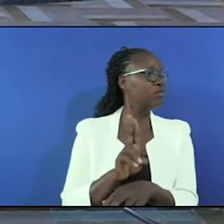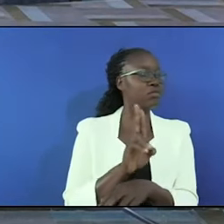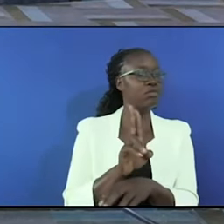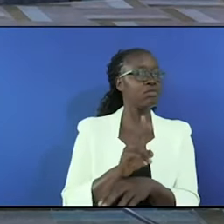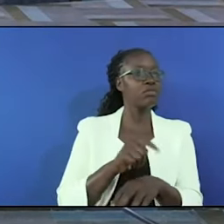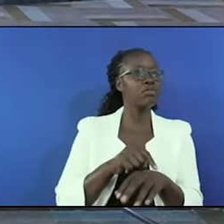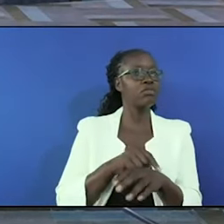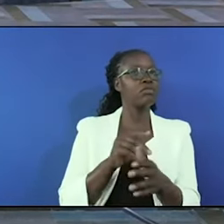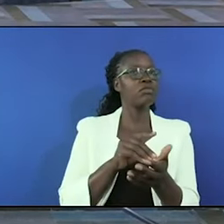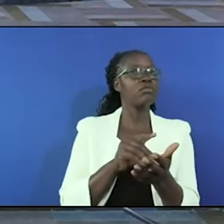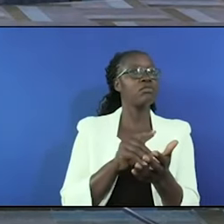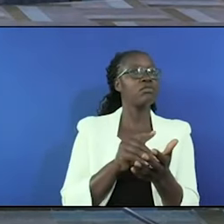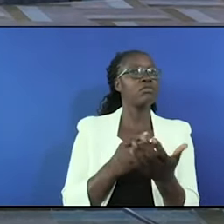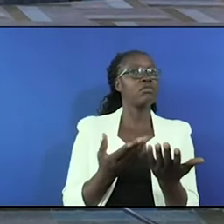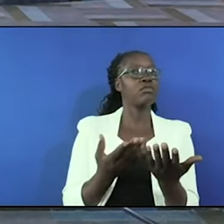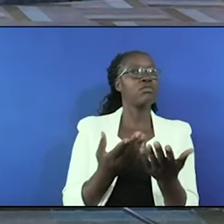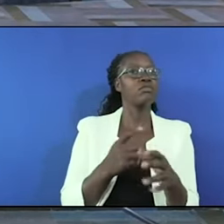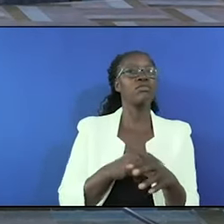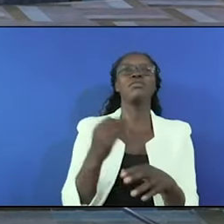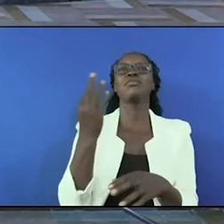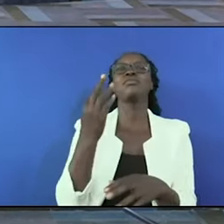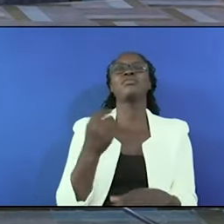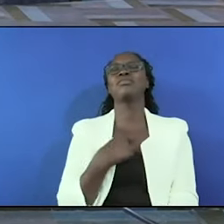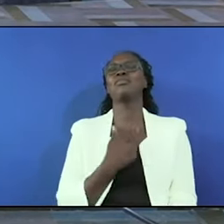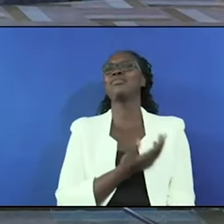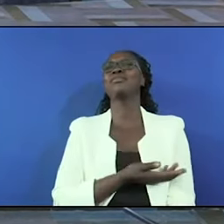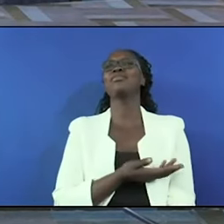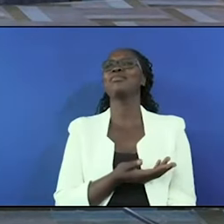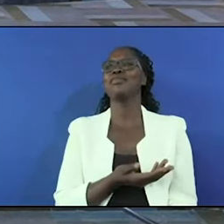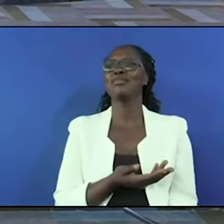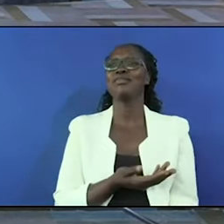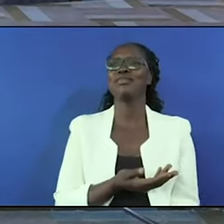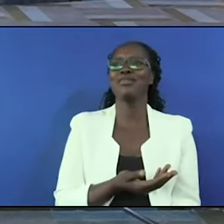when we are preaching. I think it should be me.